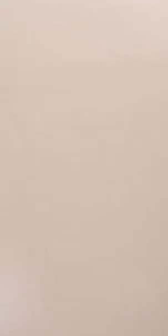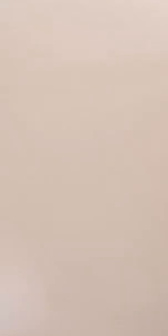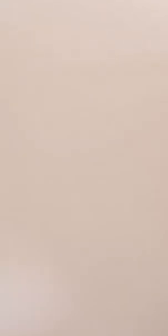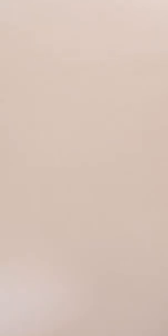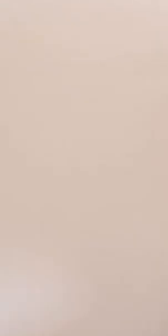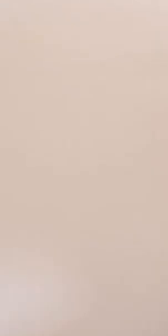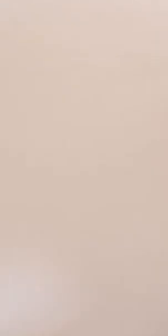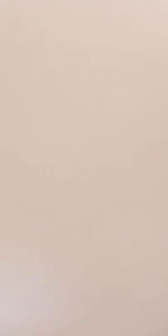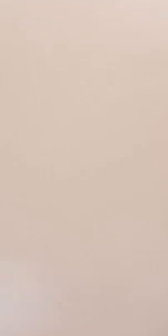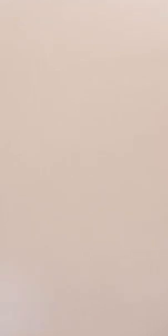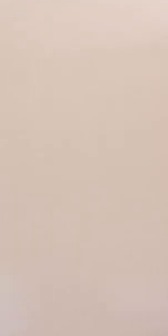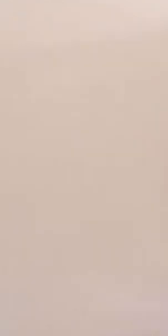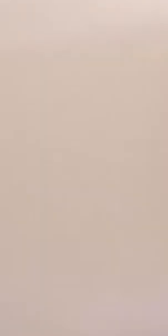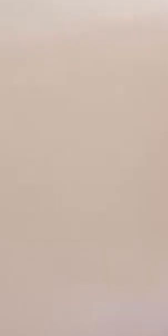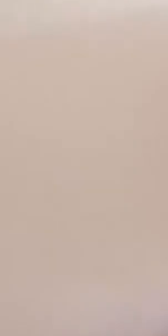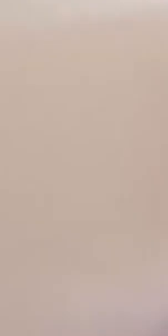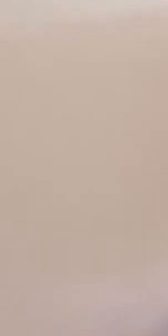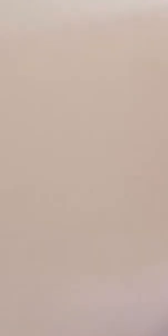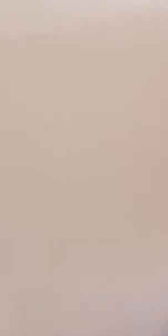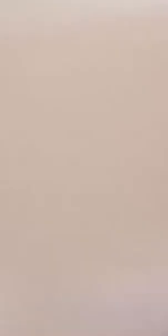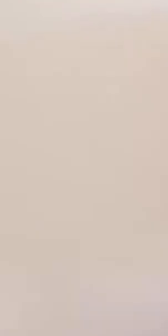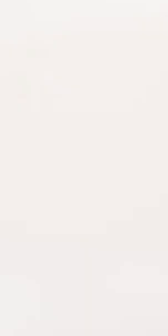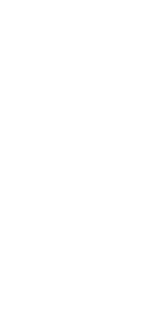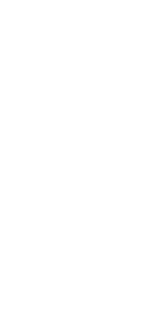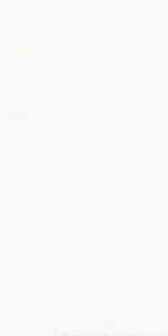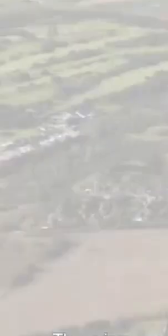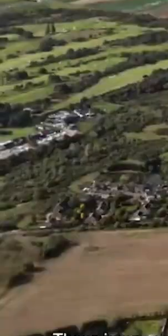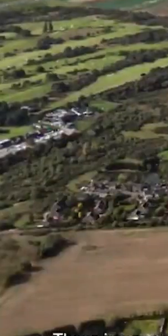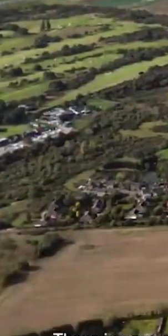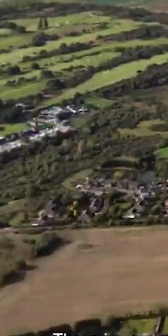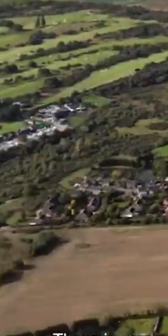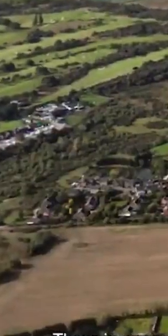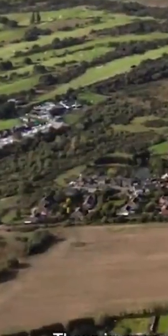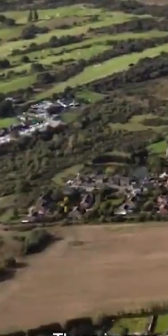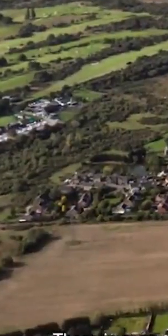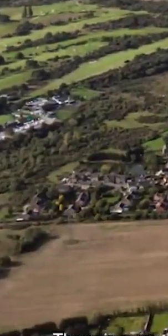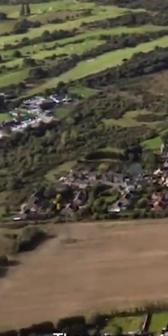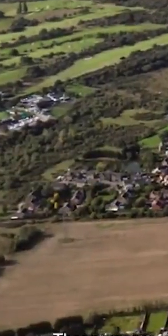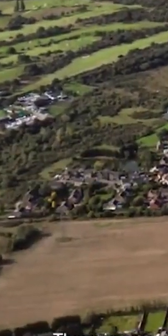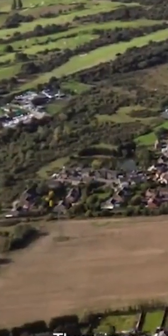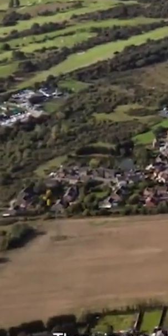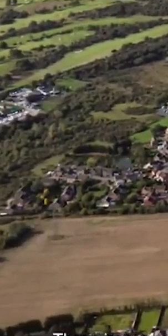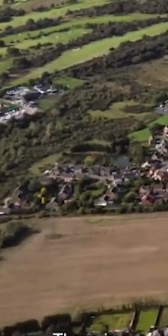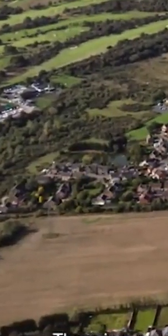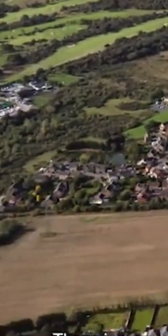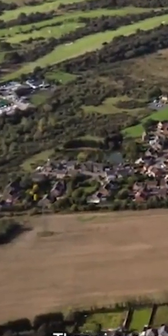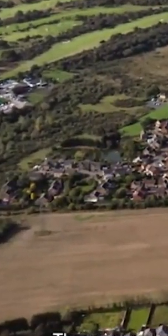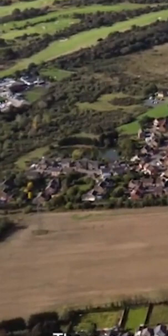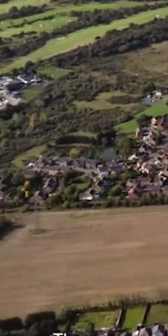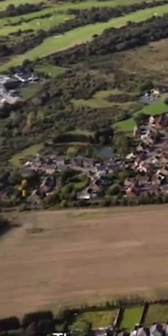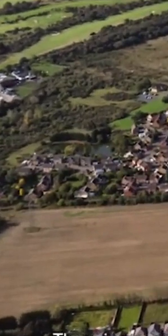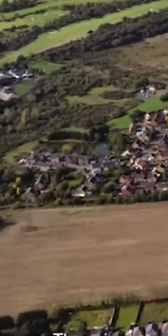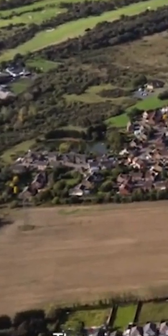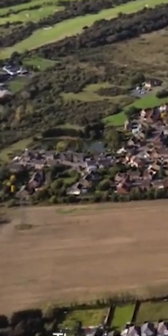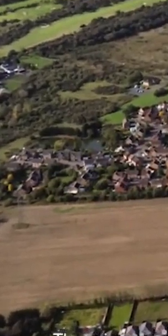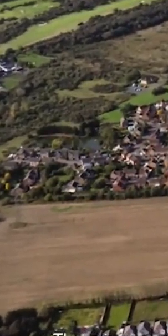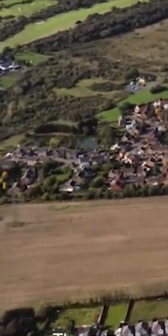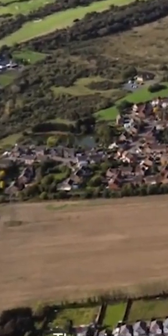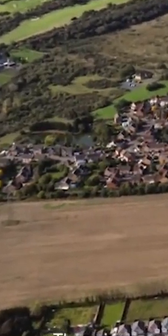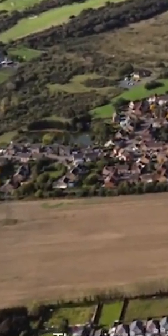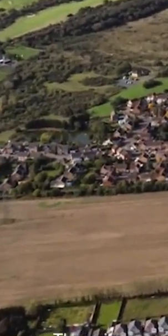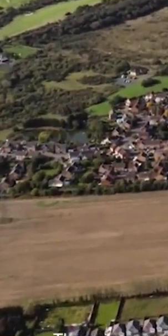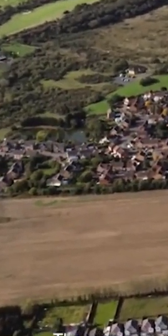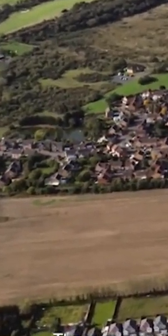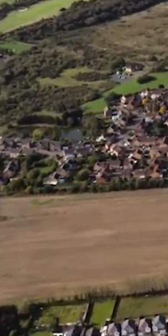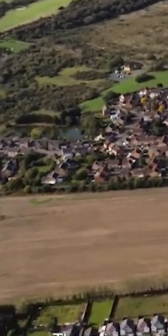in our consultation maps and documents online. As part of our utility proposals, we're planning a new permanent